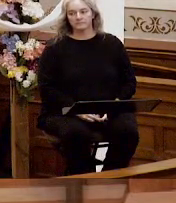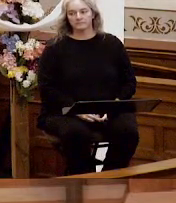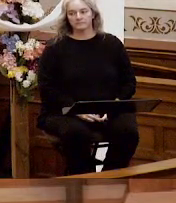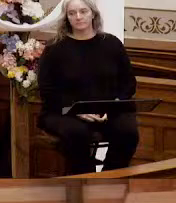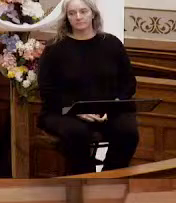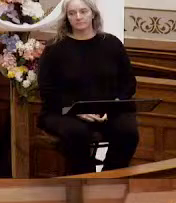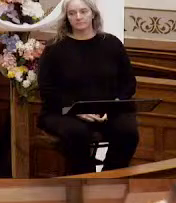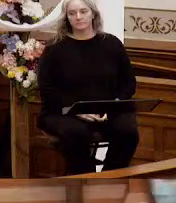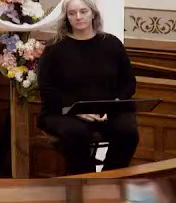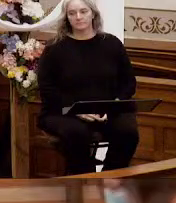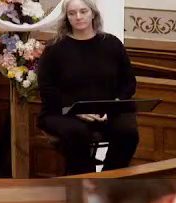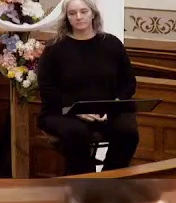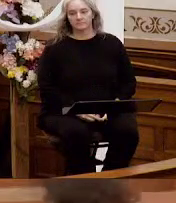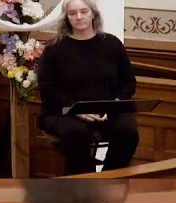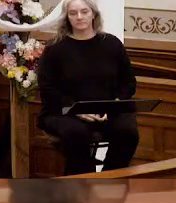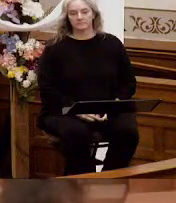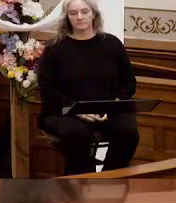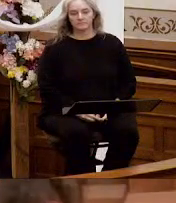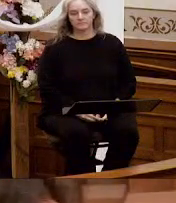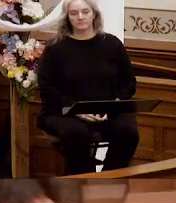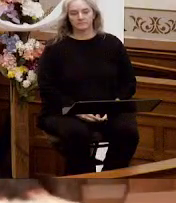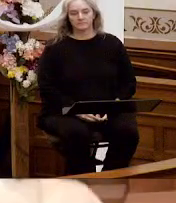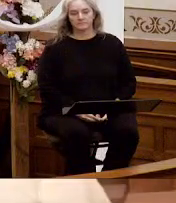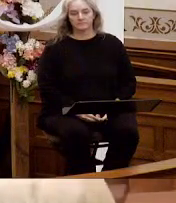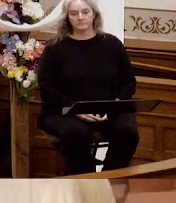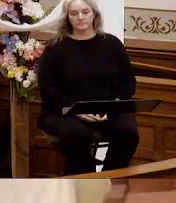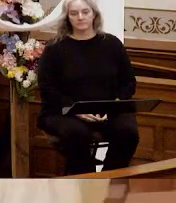All right, thank you.